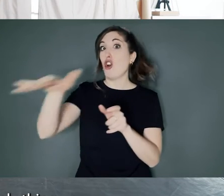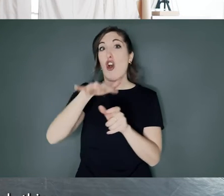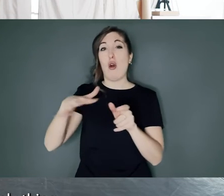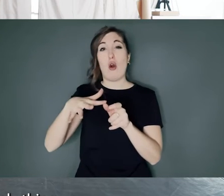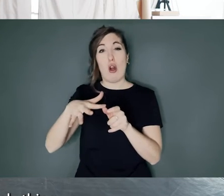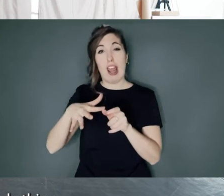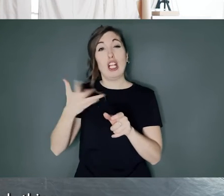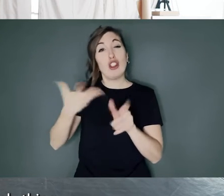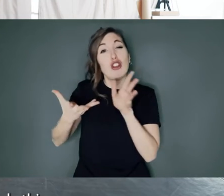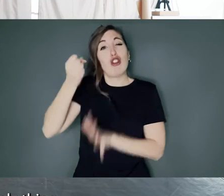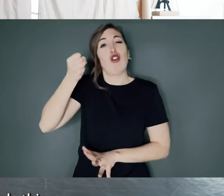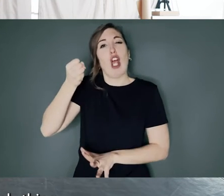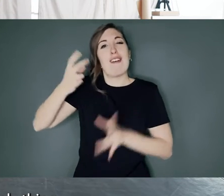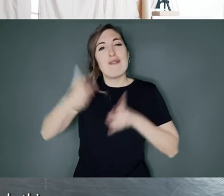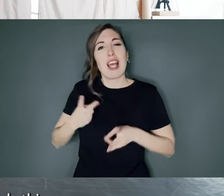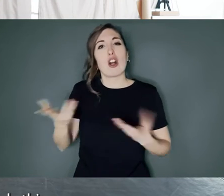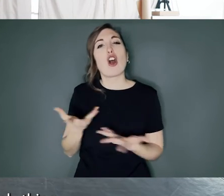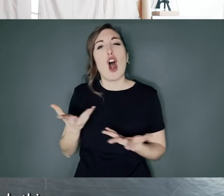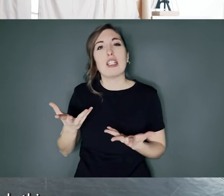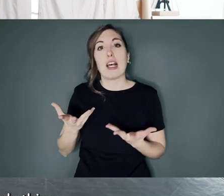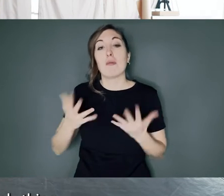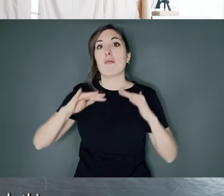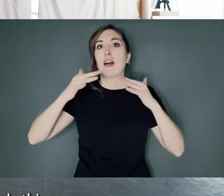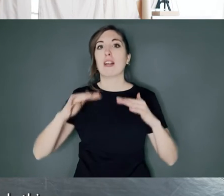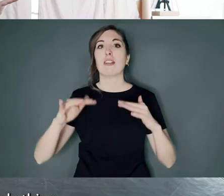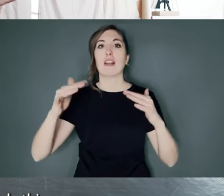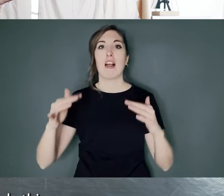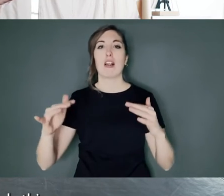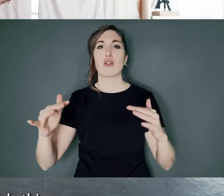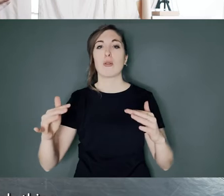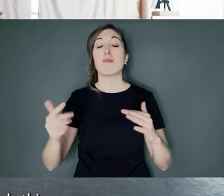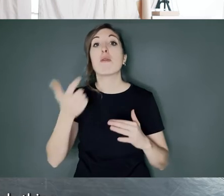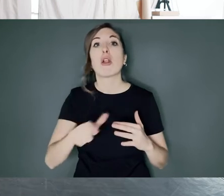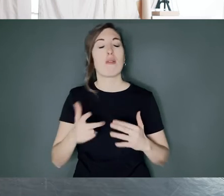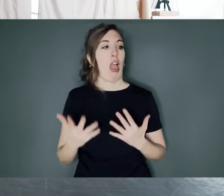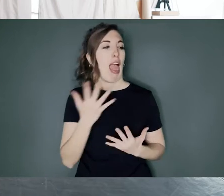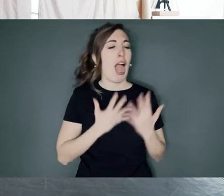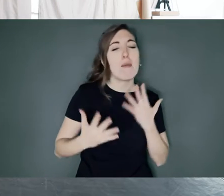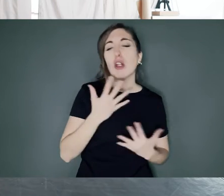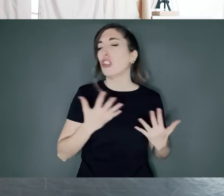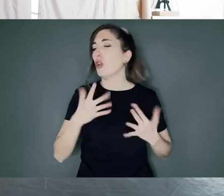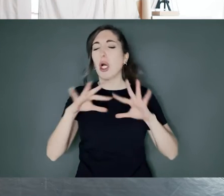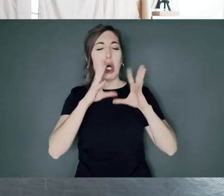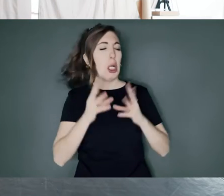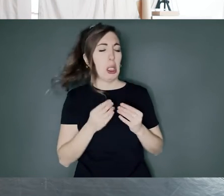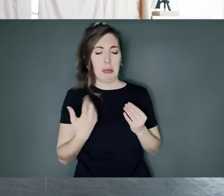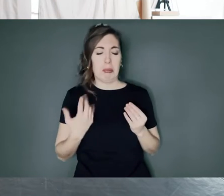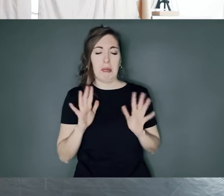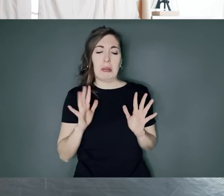I always think that the only thing people really have is landscape and